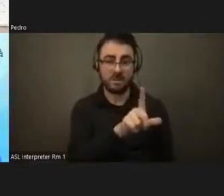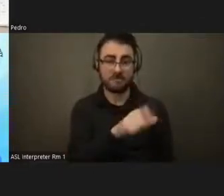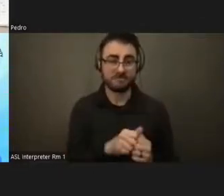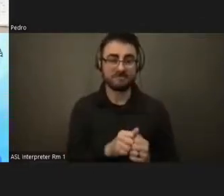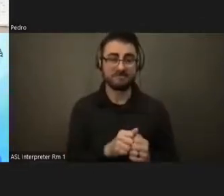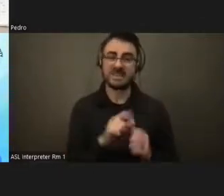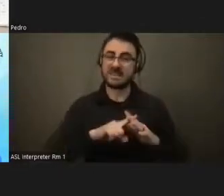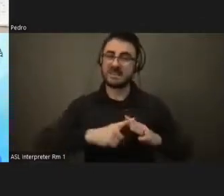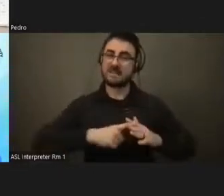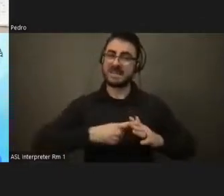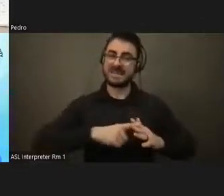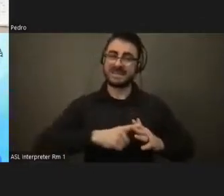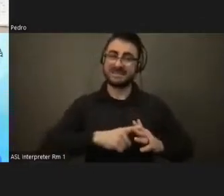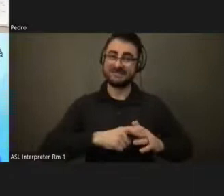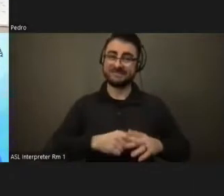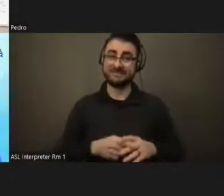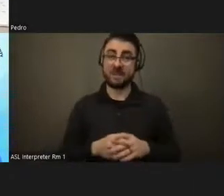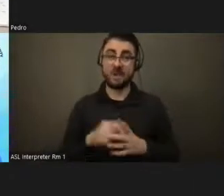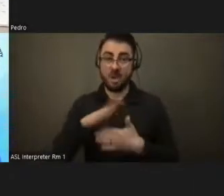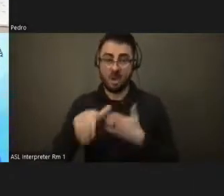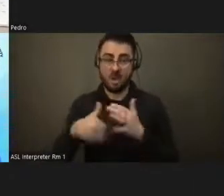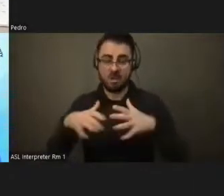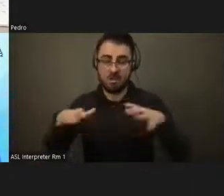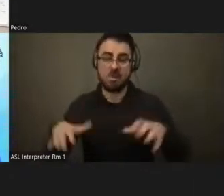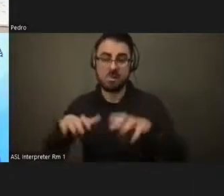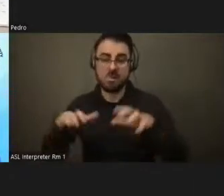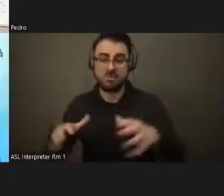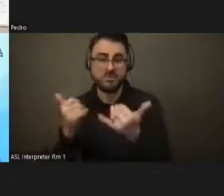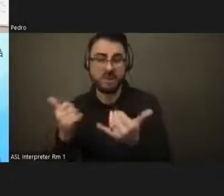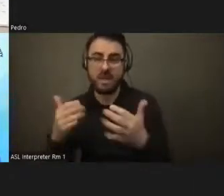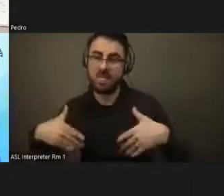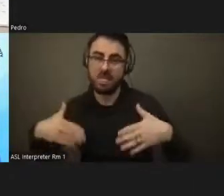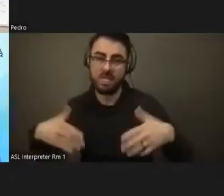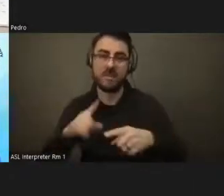should be because of the urgency. We need to do more.